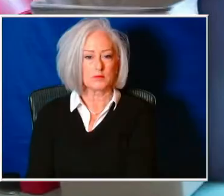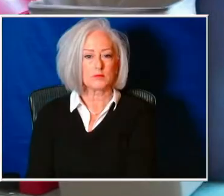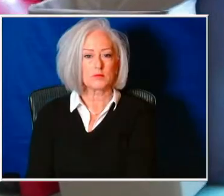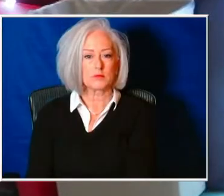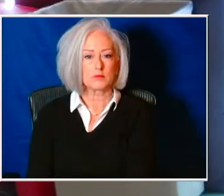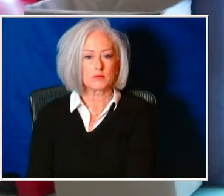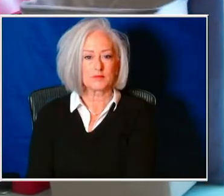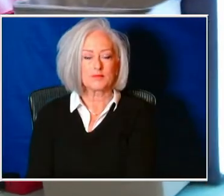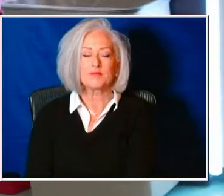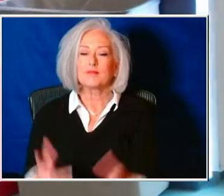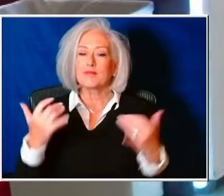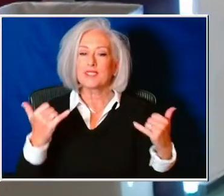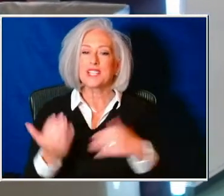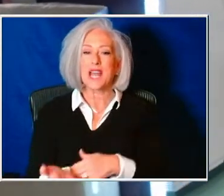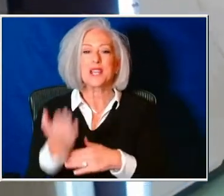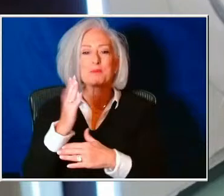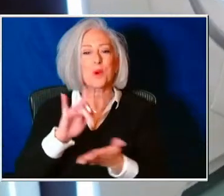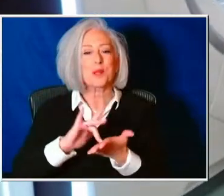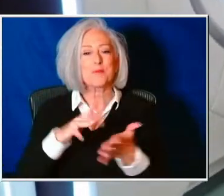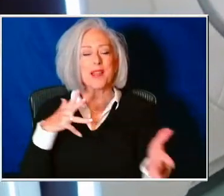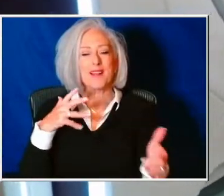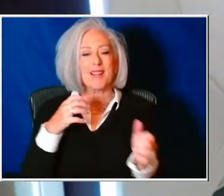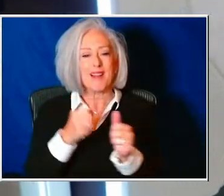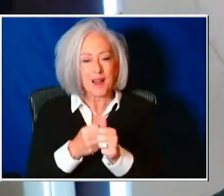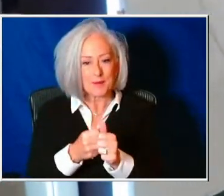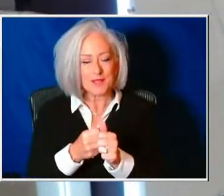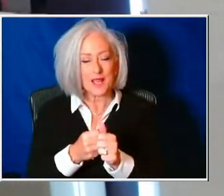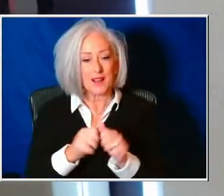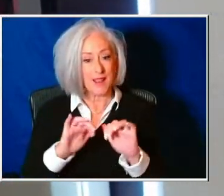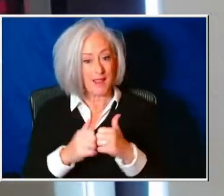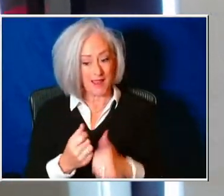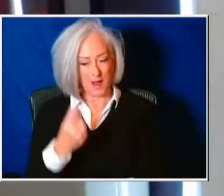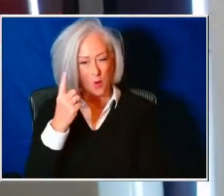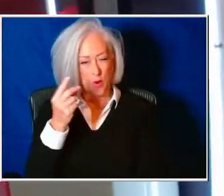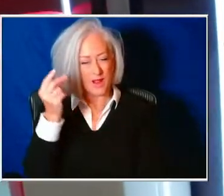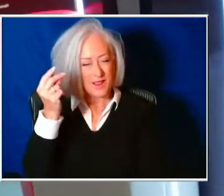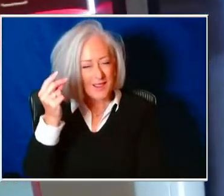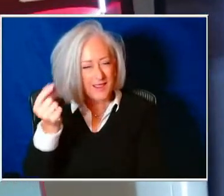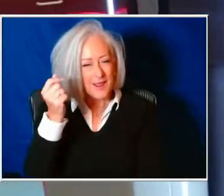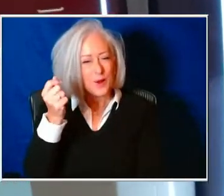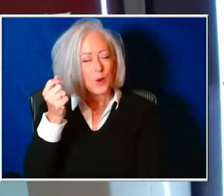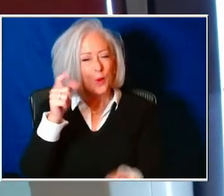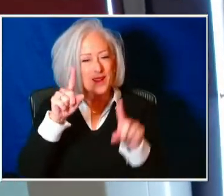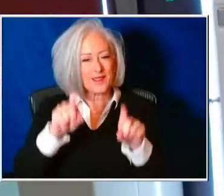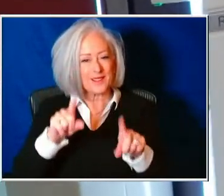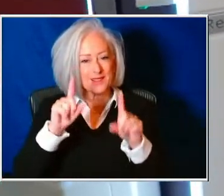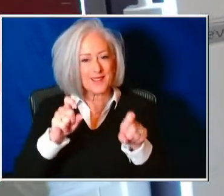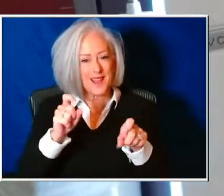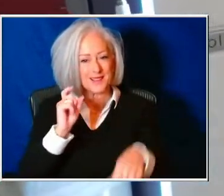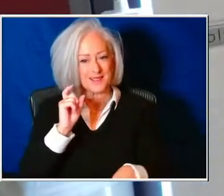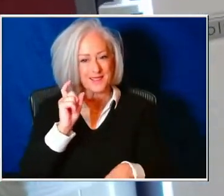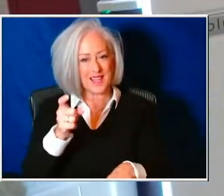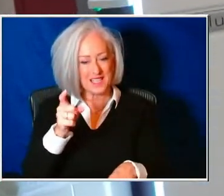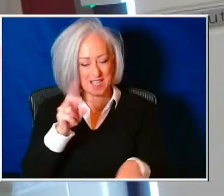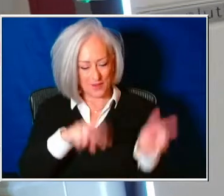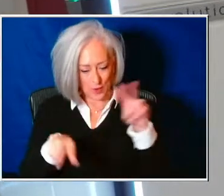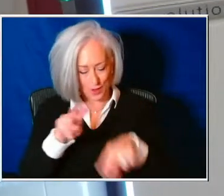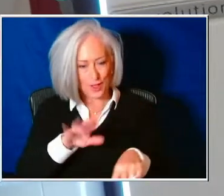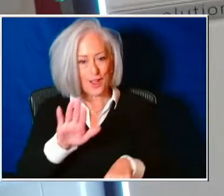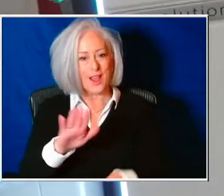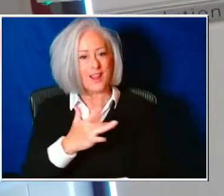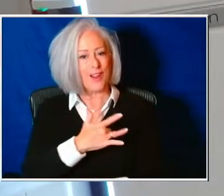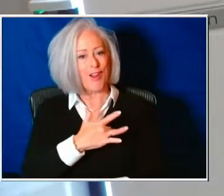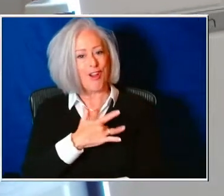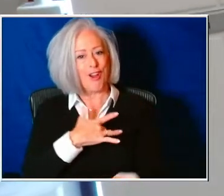Coming up on today's Morning Medical Update, how one simple quick test can give you an inside look at your heart health. We'll